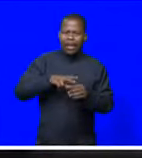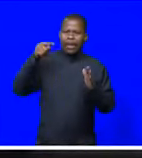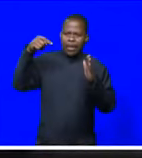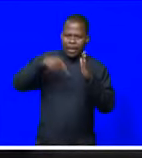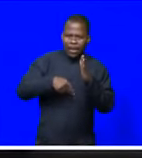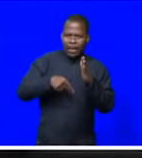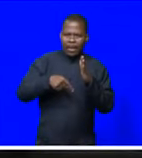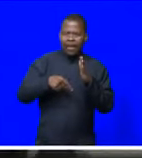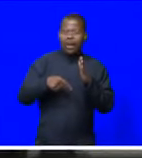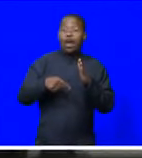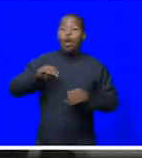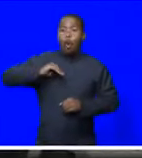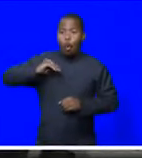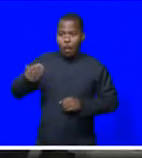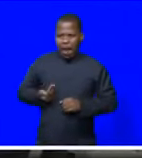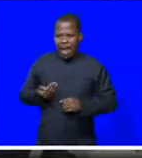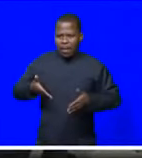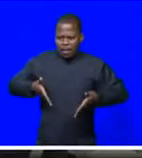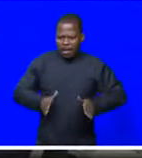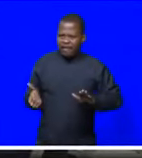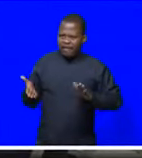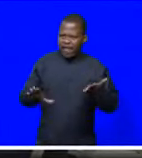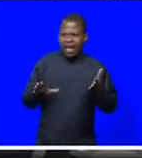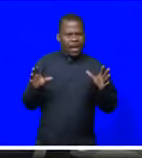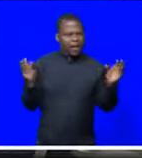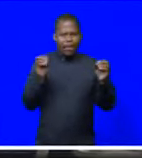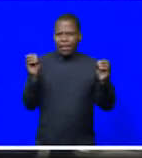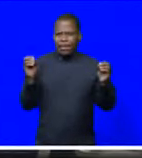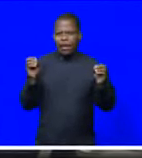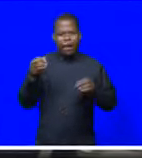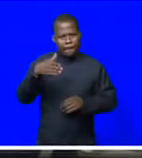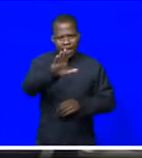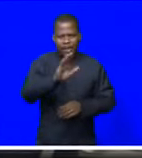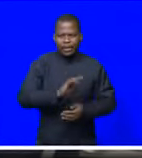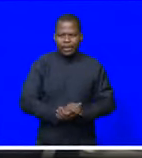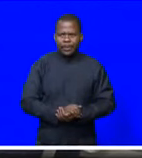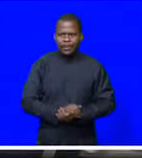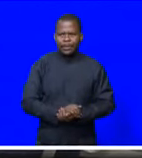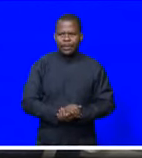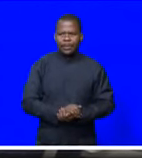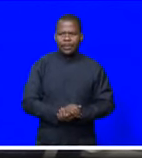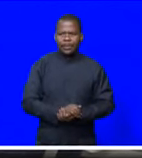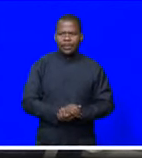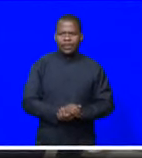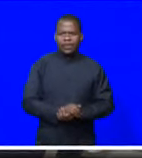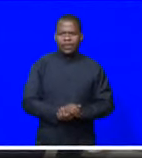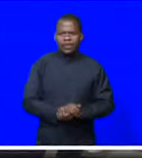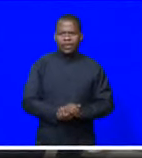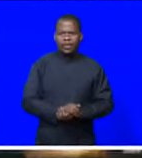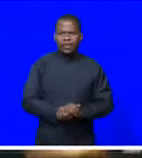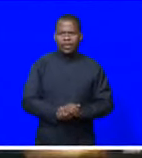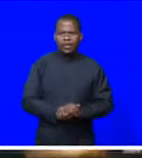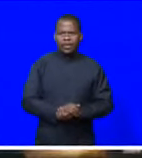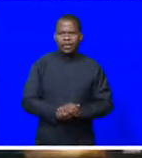zero. For Eswatini TV News, Temgosi Mavimbela with Sanziso Mlambo.